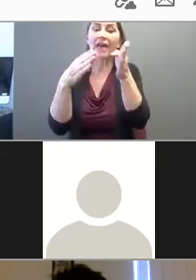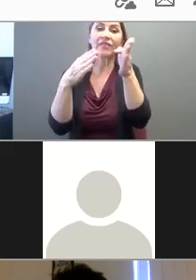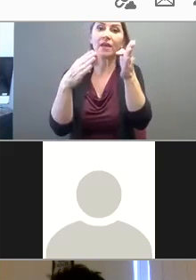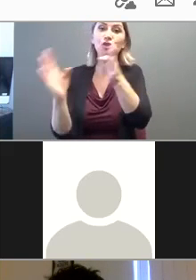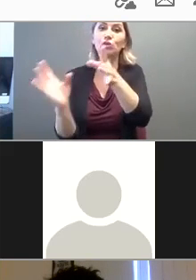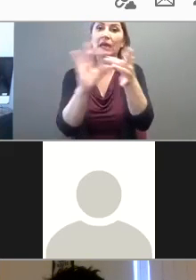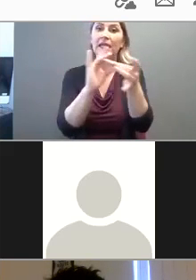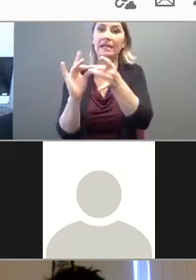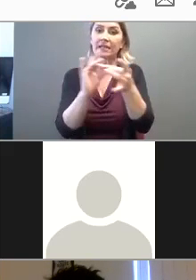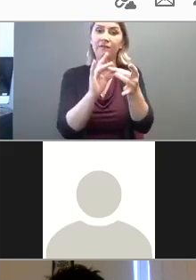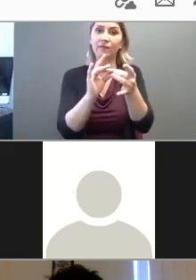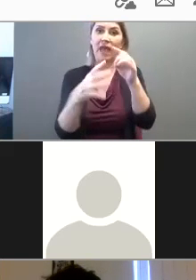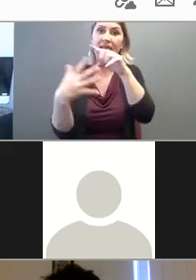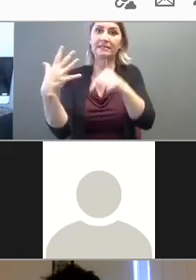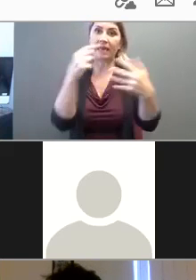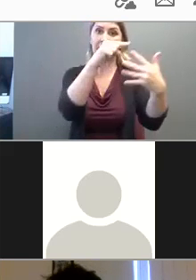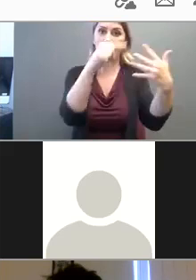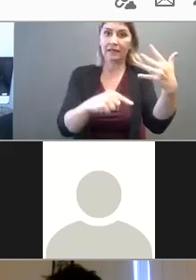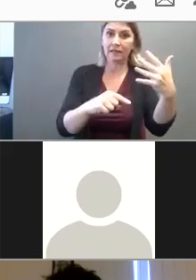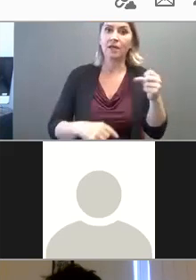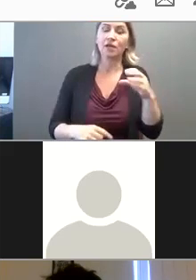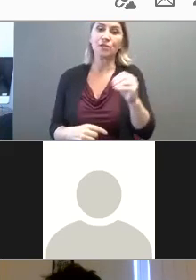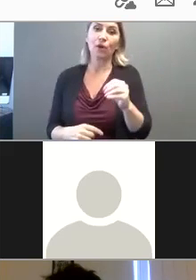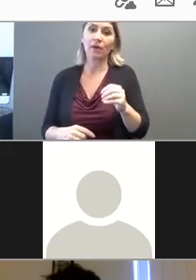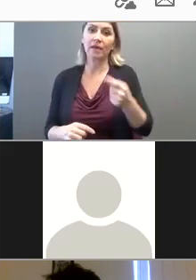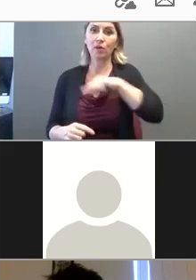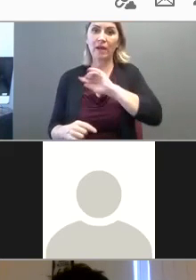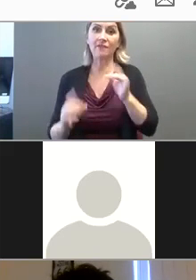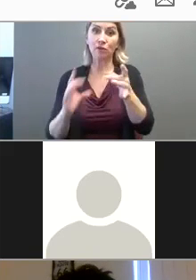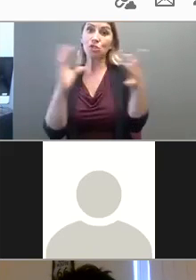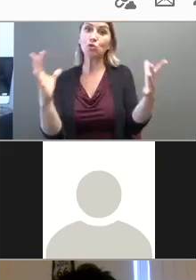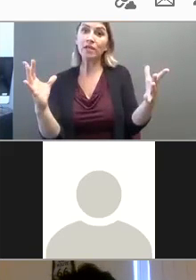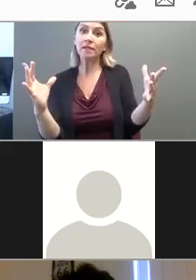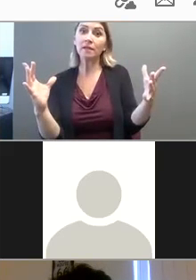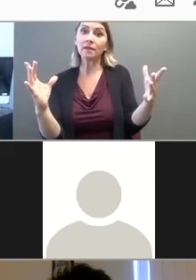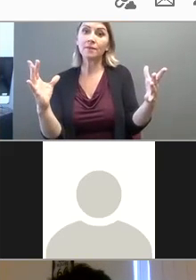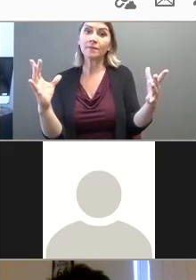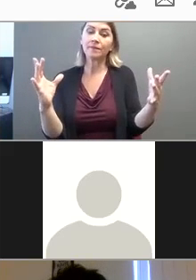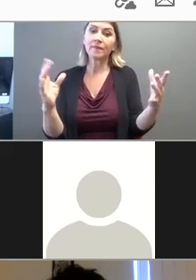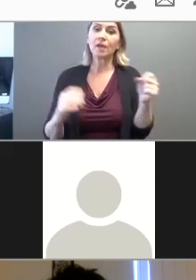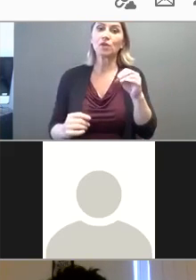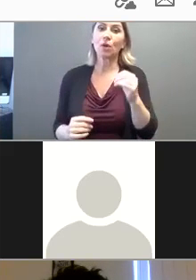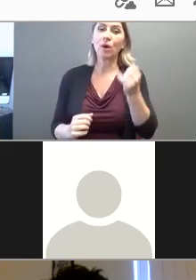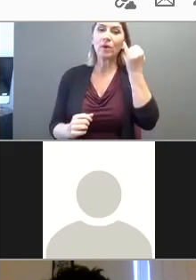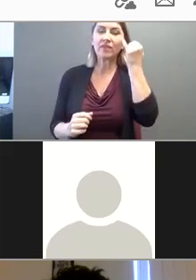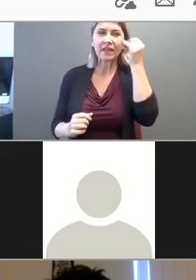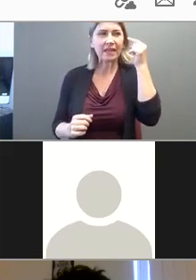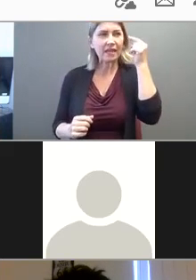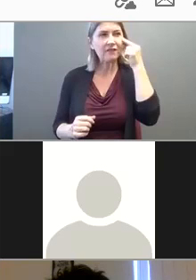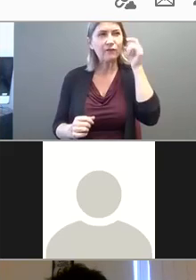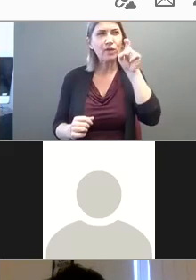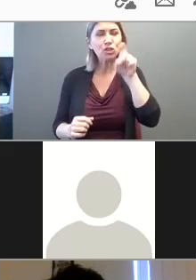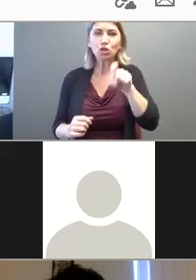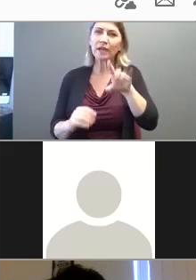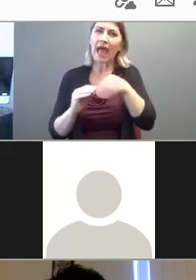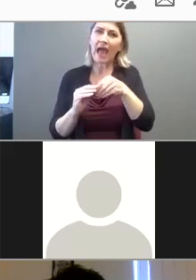2 set of vertices. So here we have 2 set of disjoint trees, and we are wondering whether we should add the edge